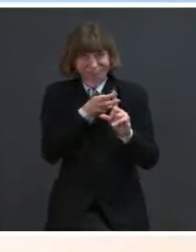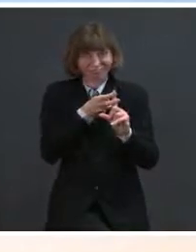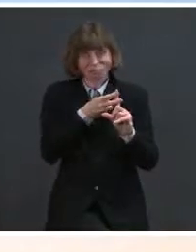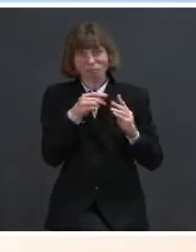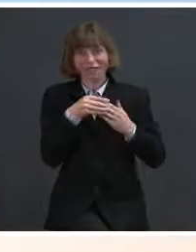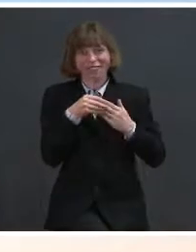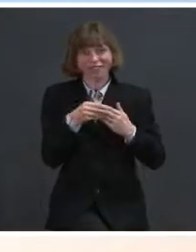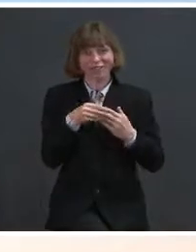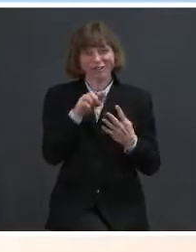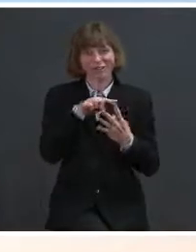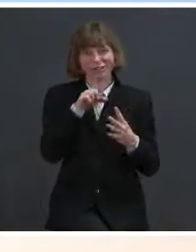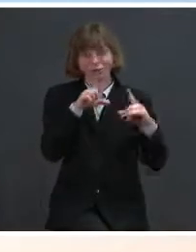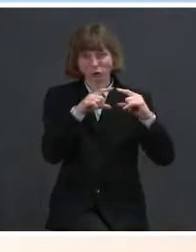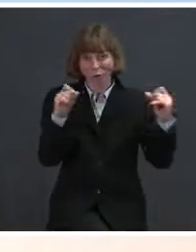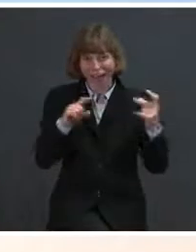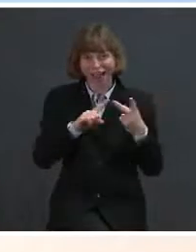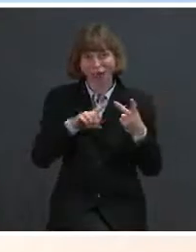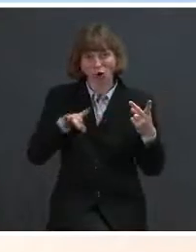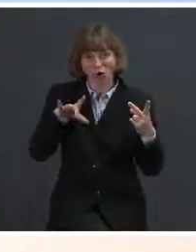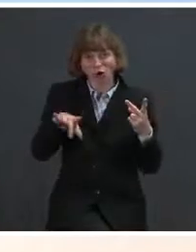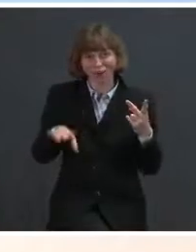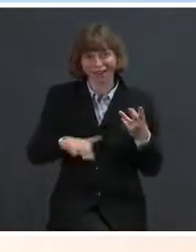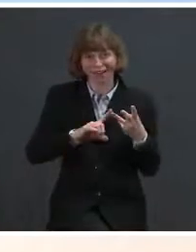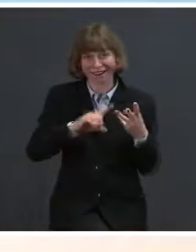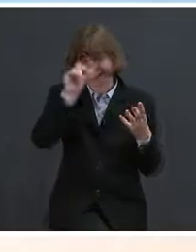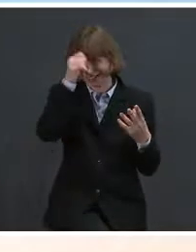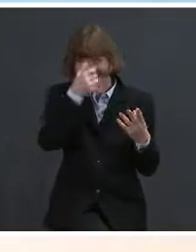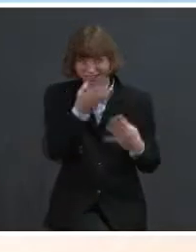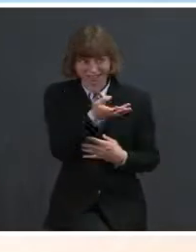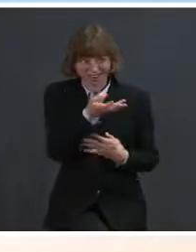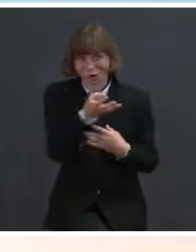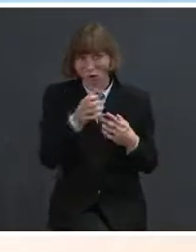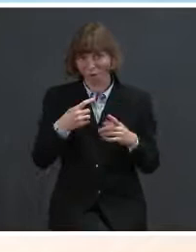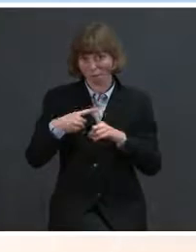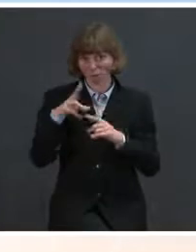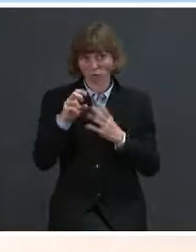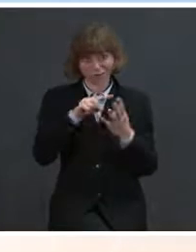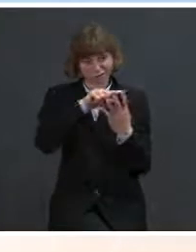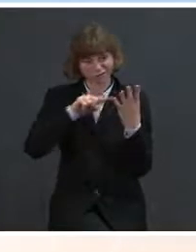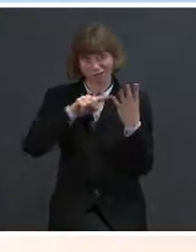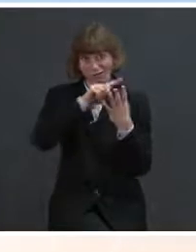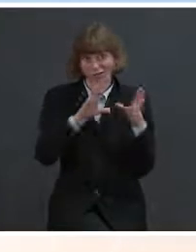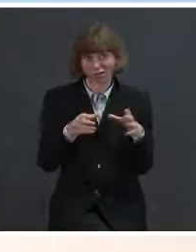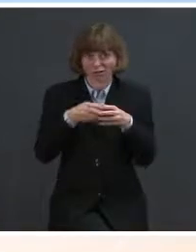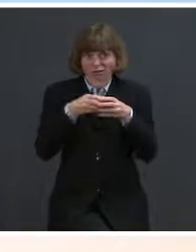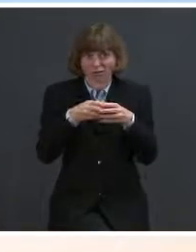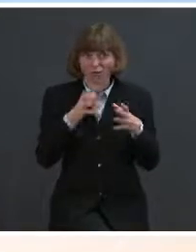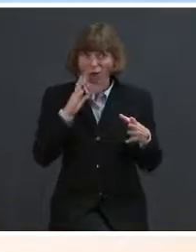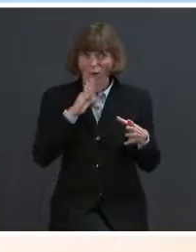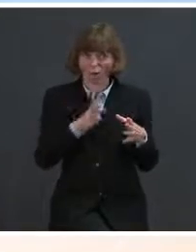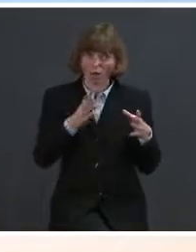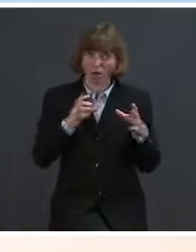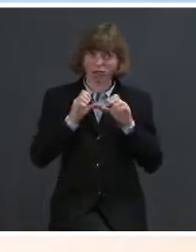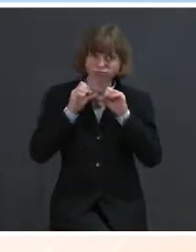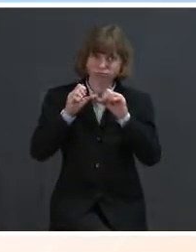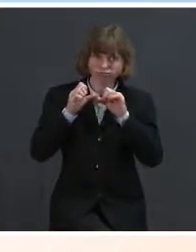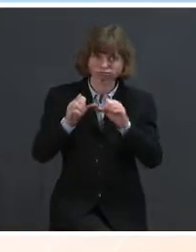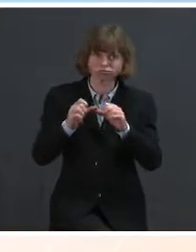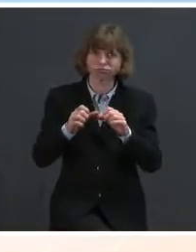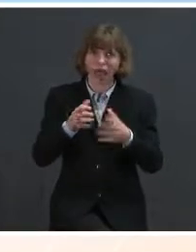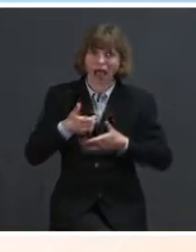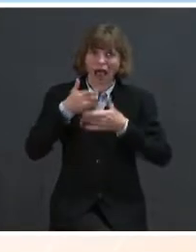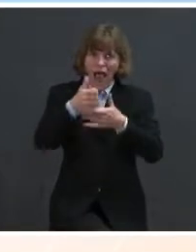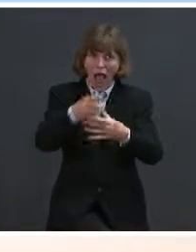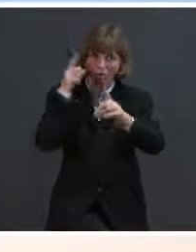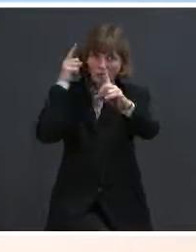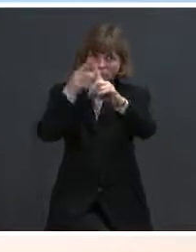a grouping that is going to allow the United States to drive forward its agenda, its interests, and its values more effectively going